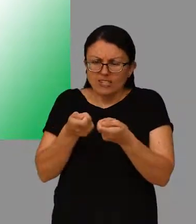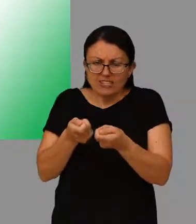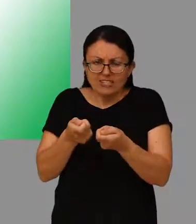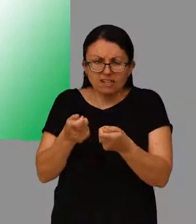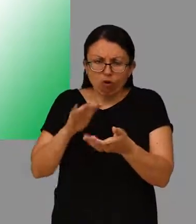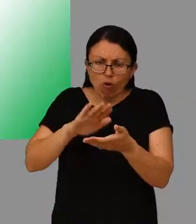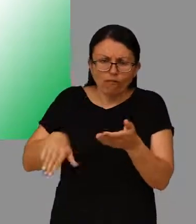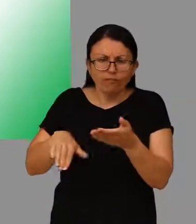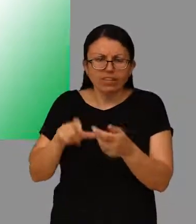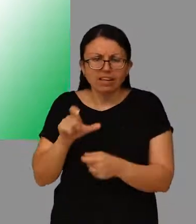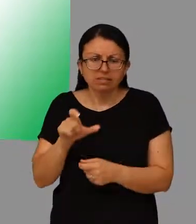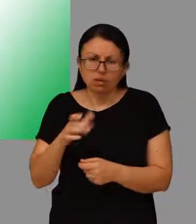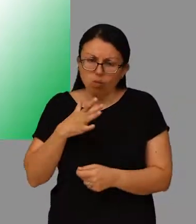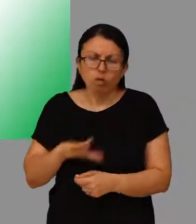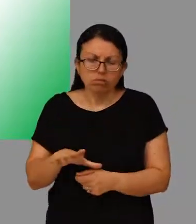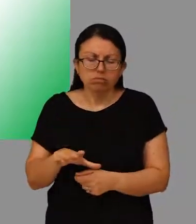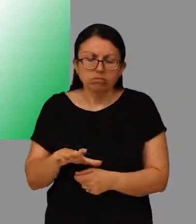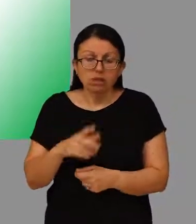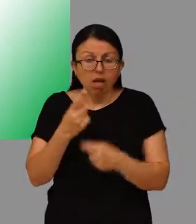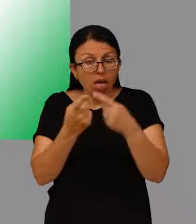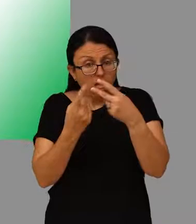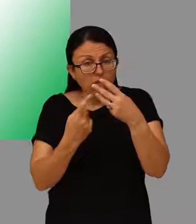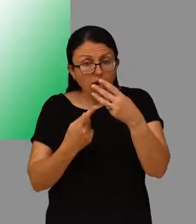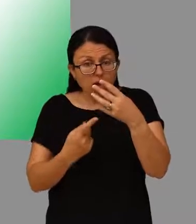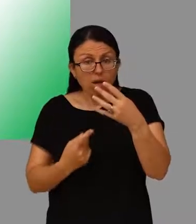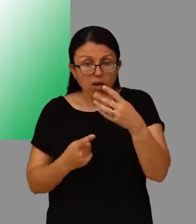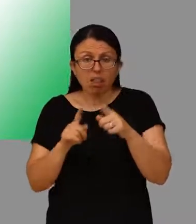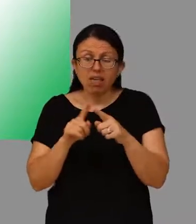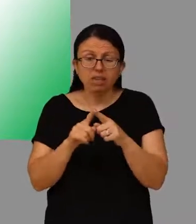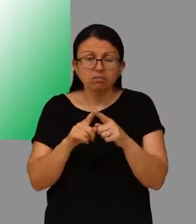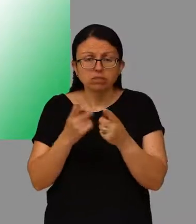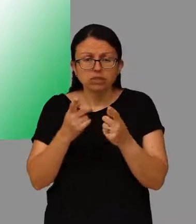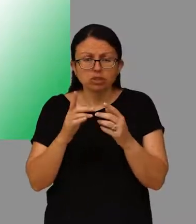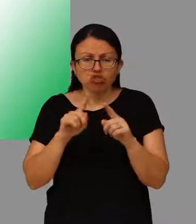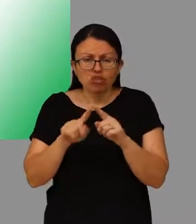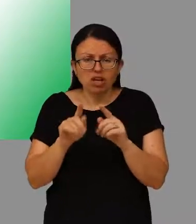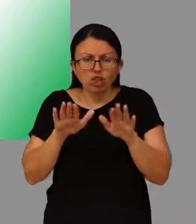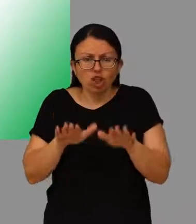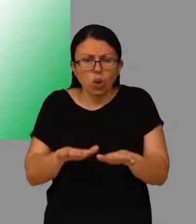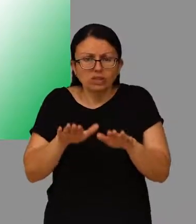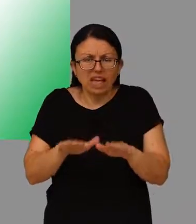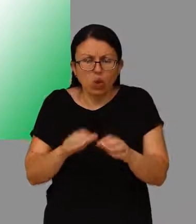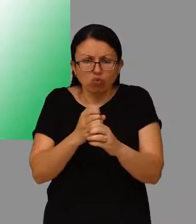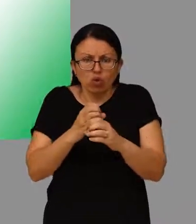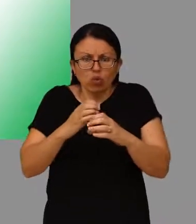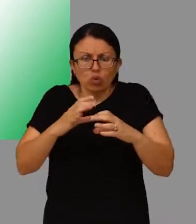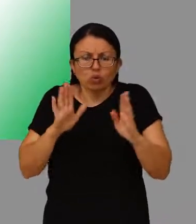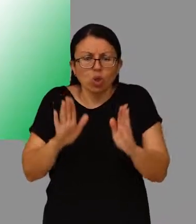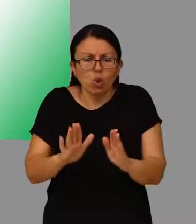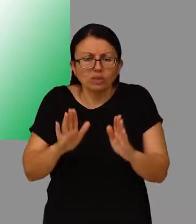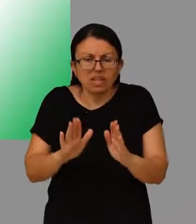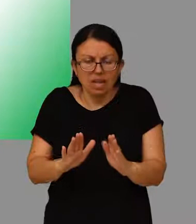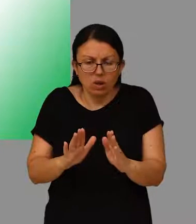possible. Other options are to slow down or stabilise the growth of the cancer,